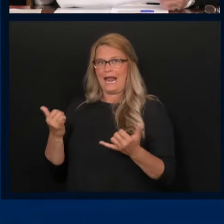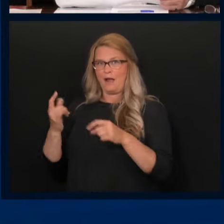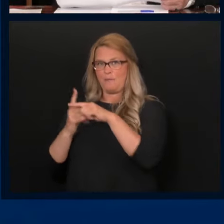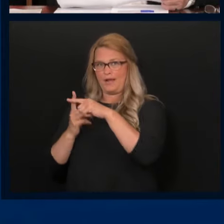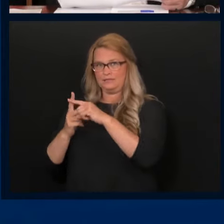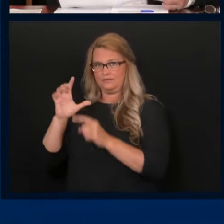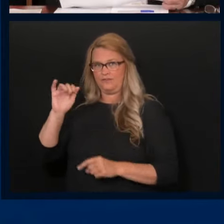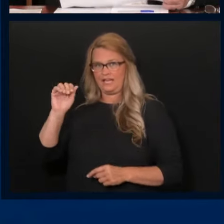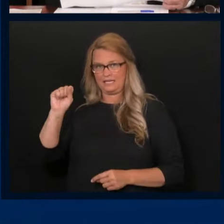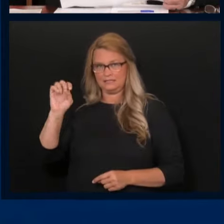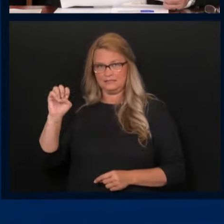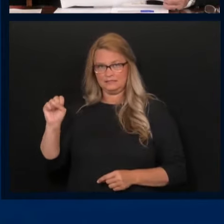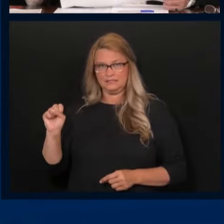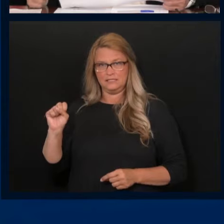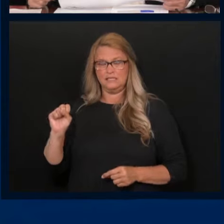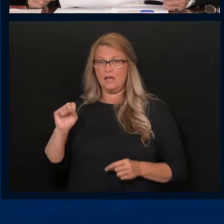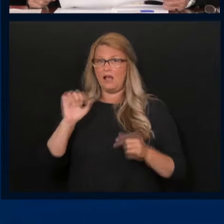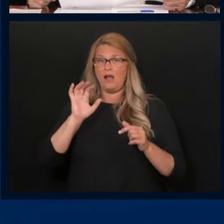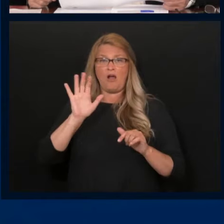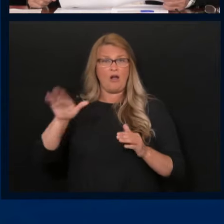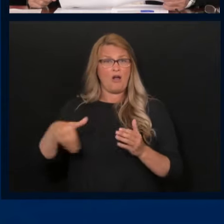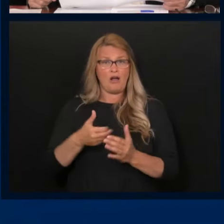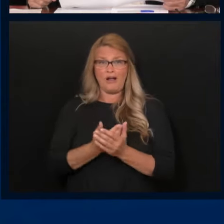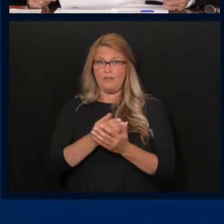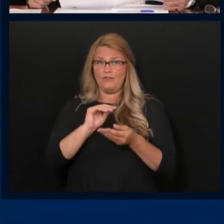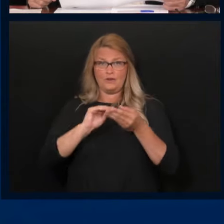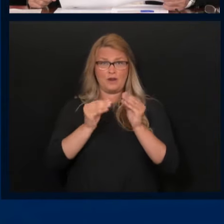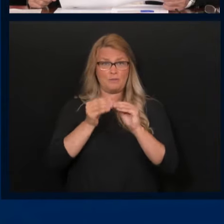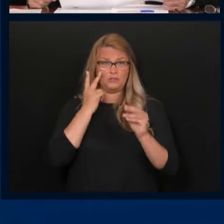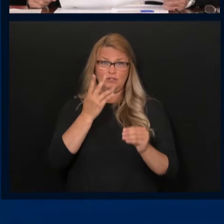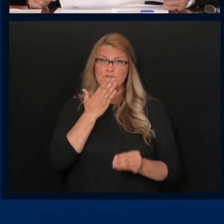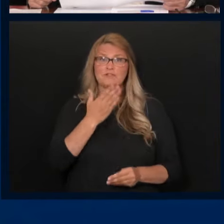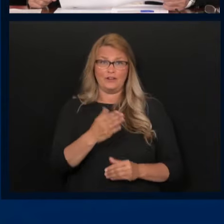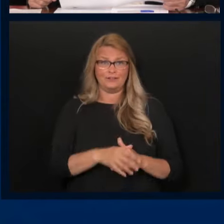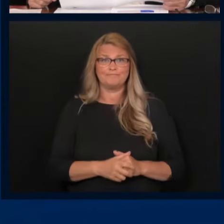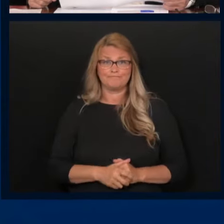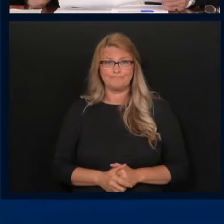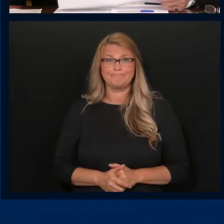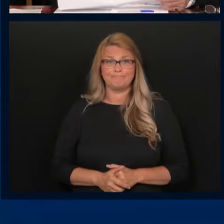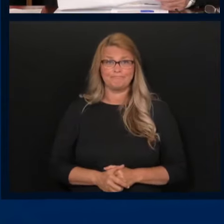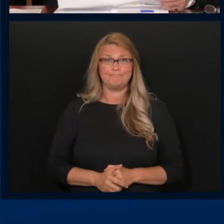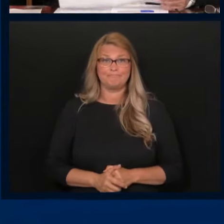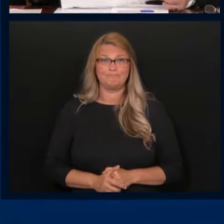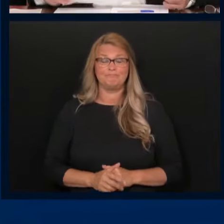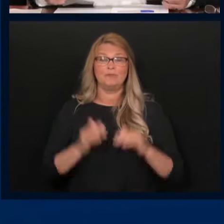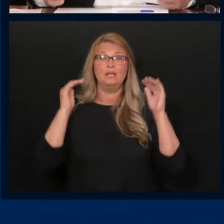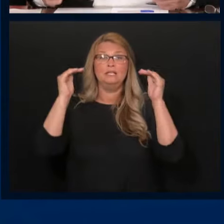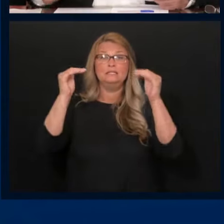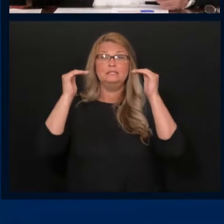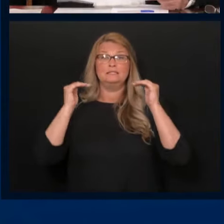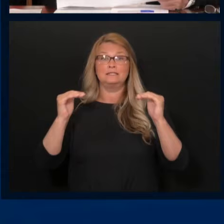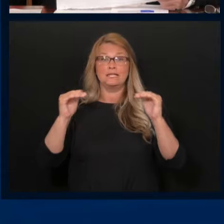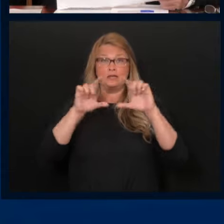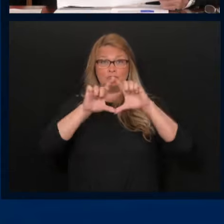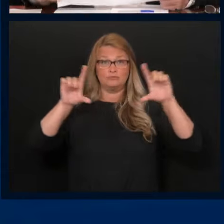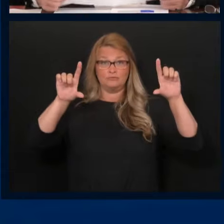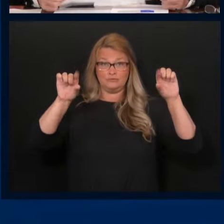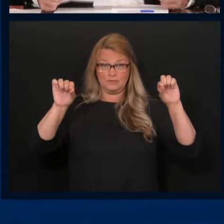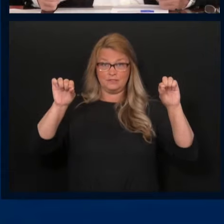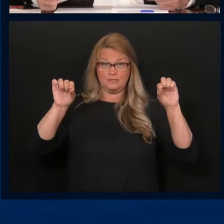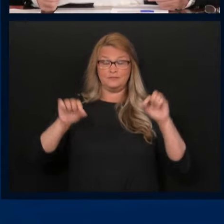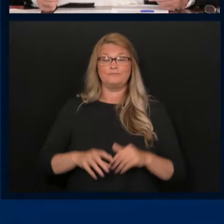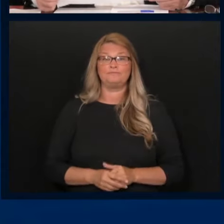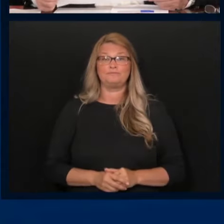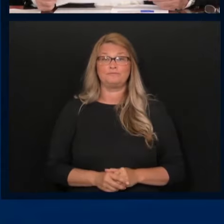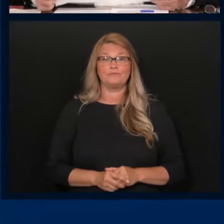working, and all that's just moving how it ought to move, and that's really good. If you'll just step down one